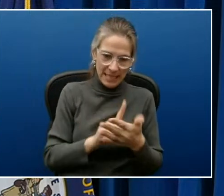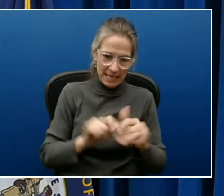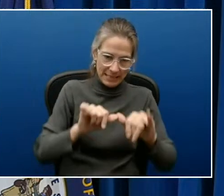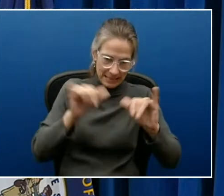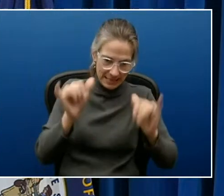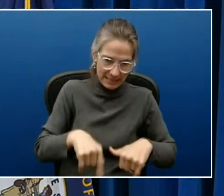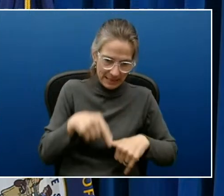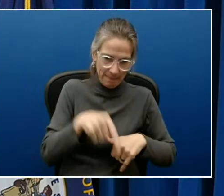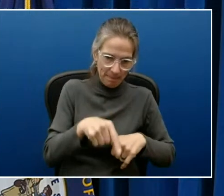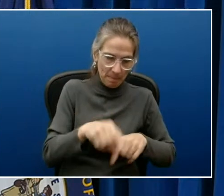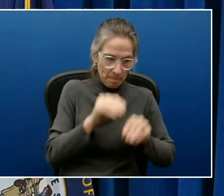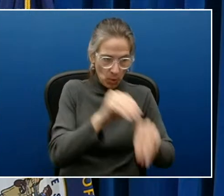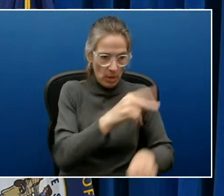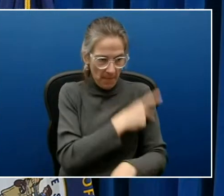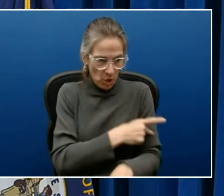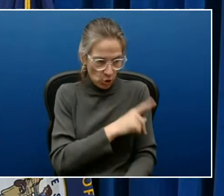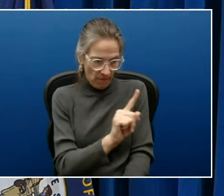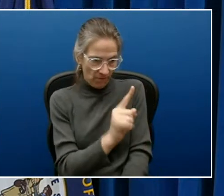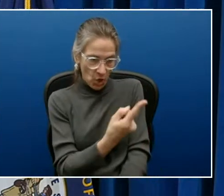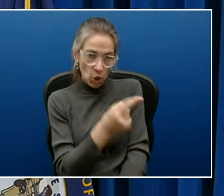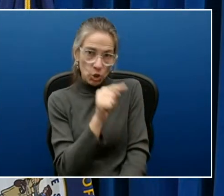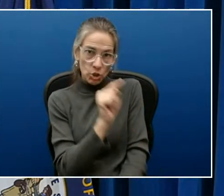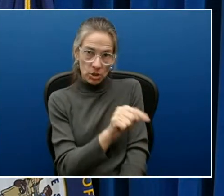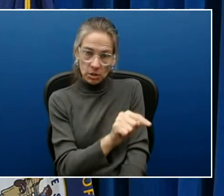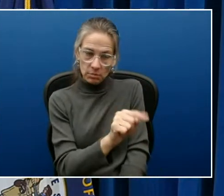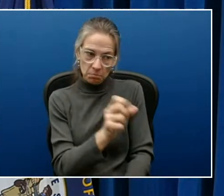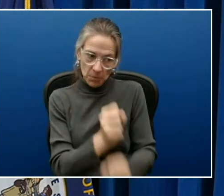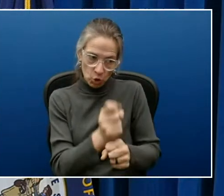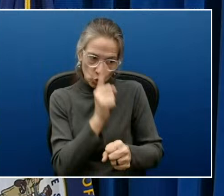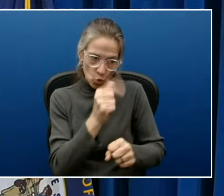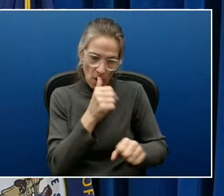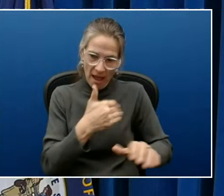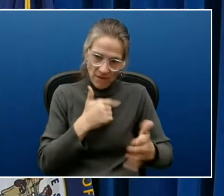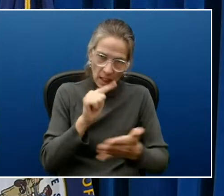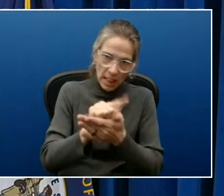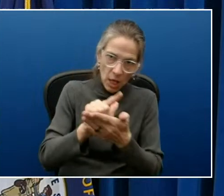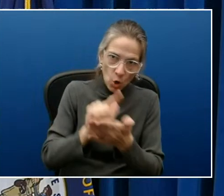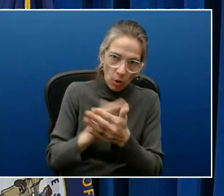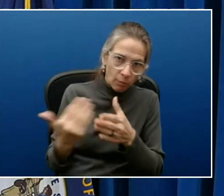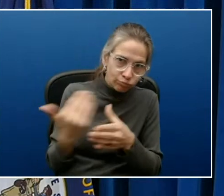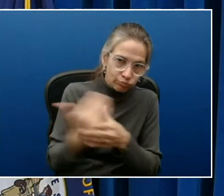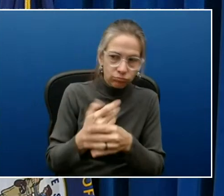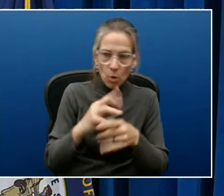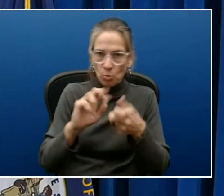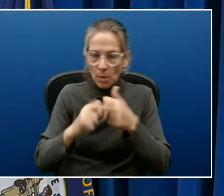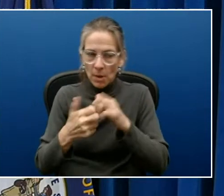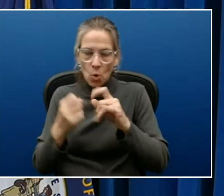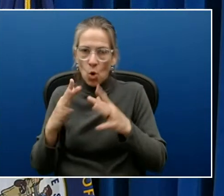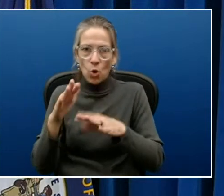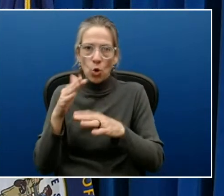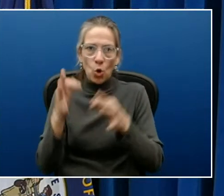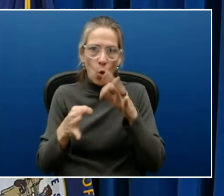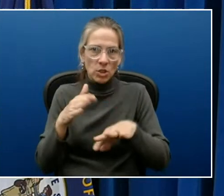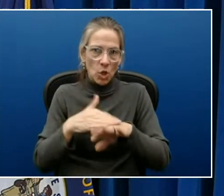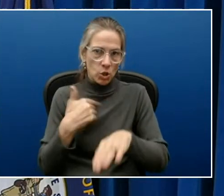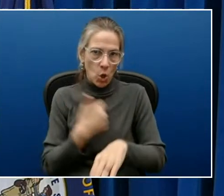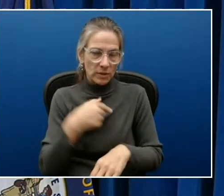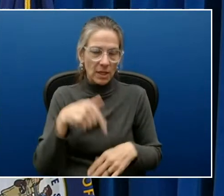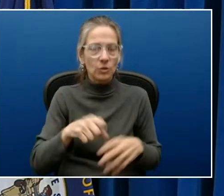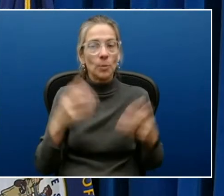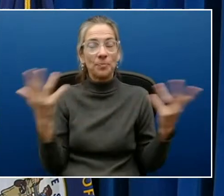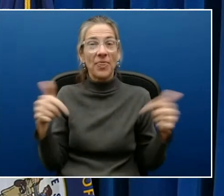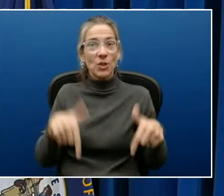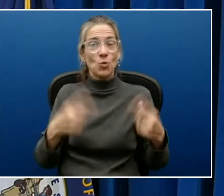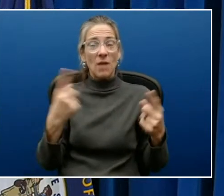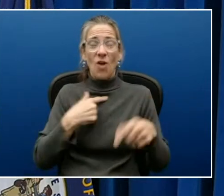patient first and that assured we wouldn't have those legal impediments or the courts slowing us down. So this is one of our longest